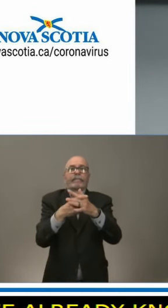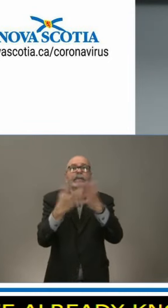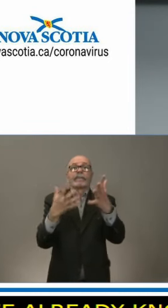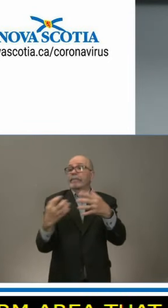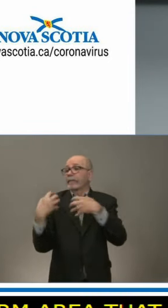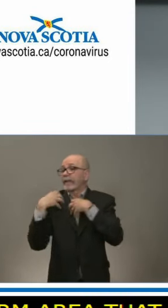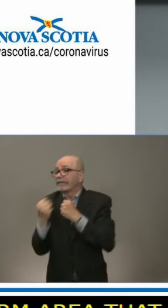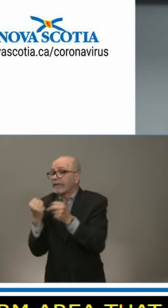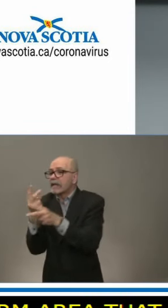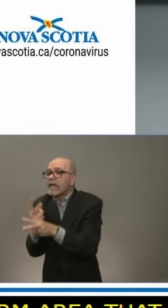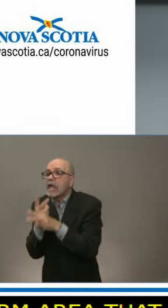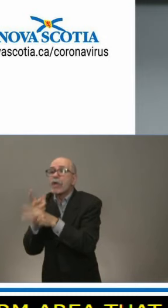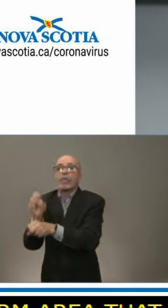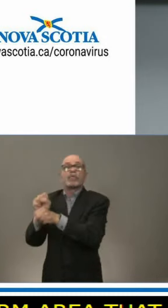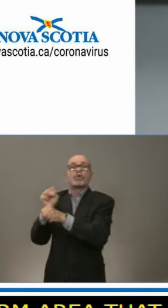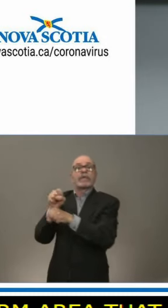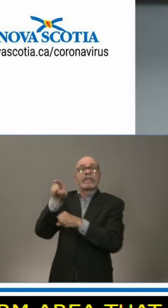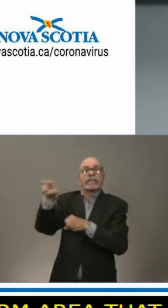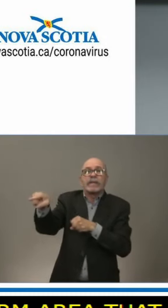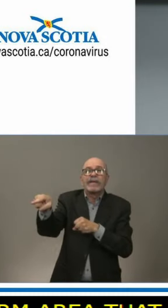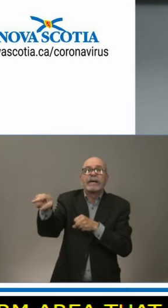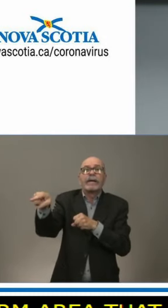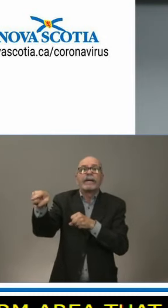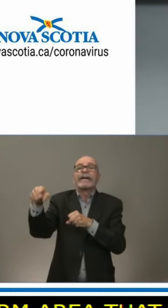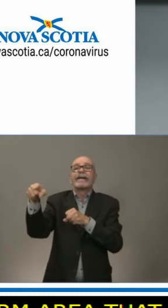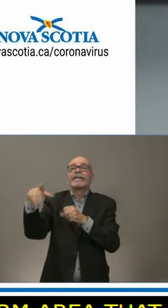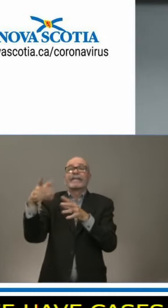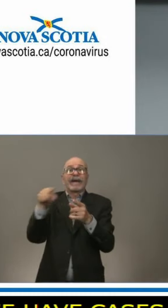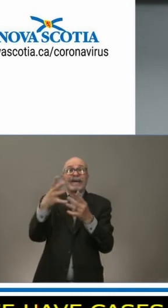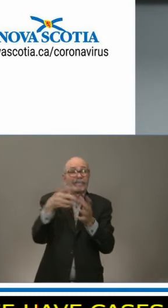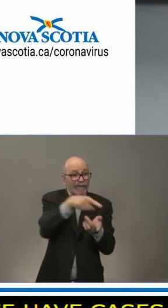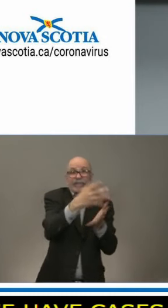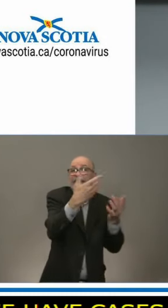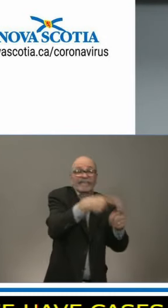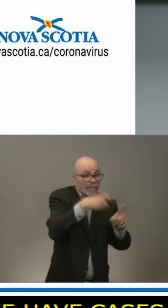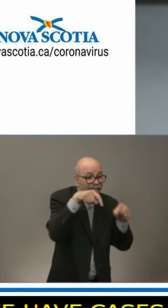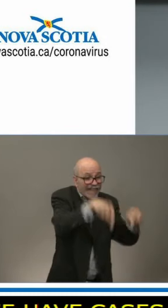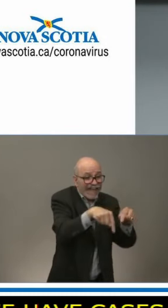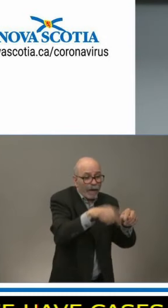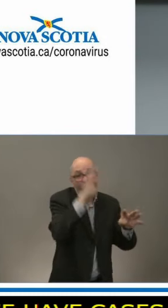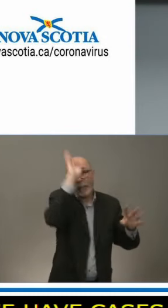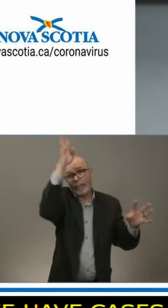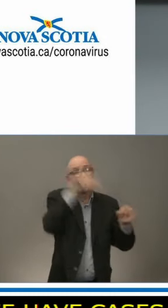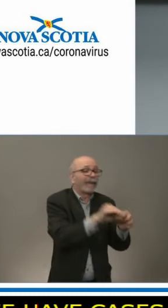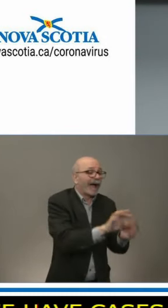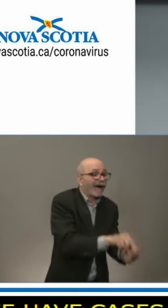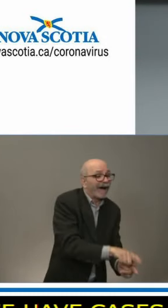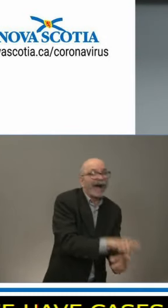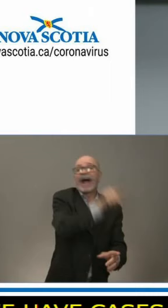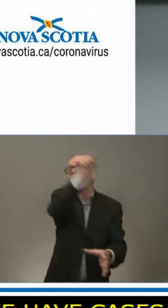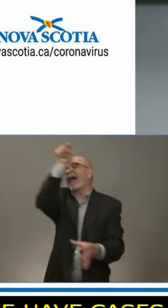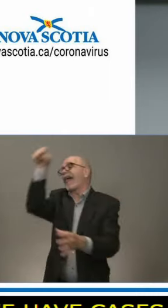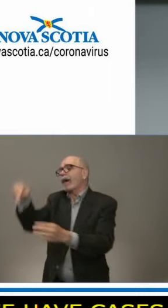work unknowingly and transmitting disease in some of our healthcare facilities. That is